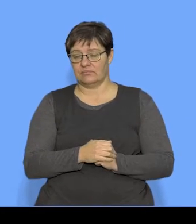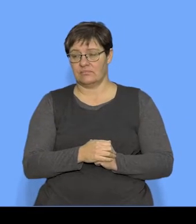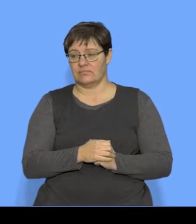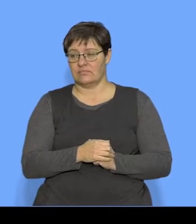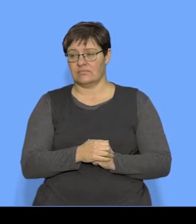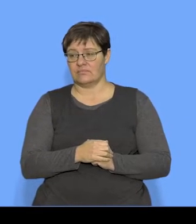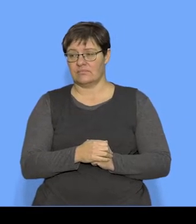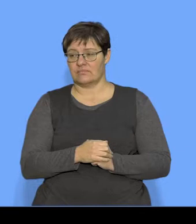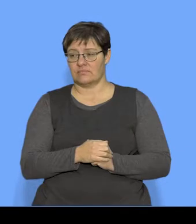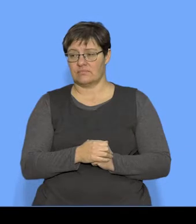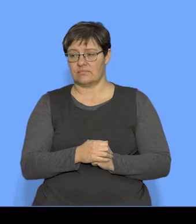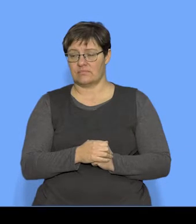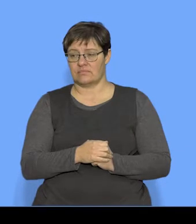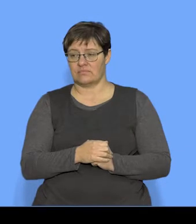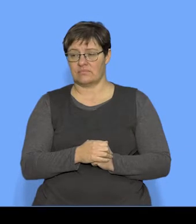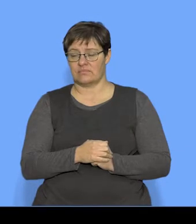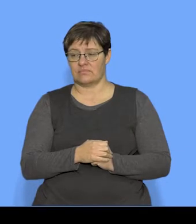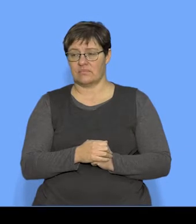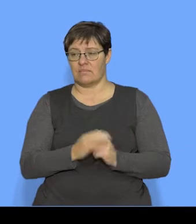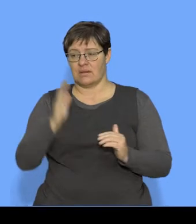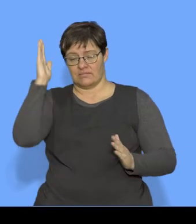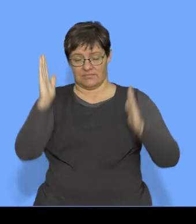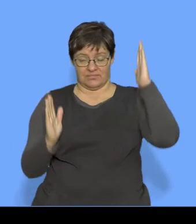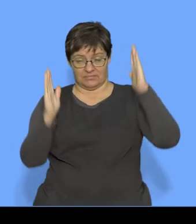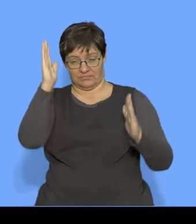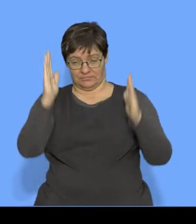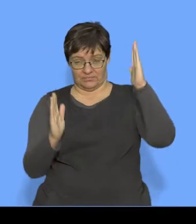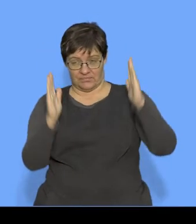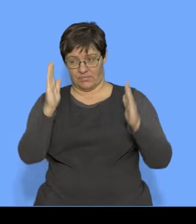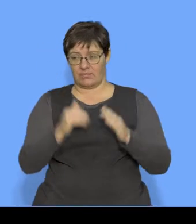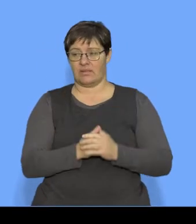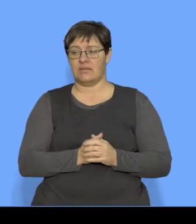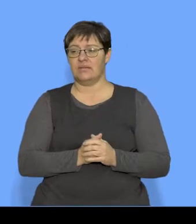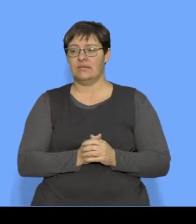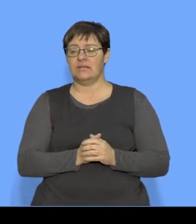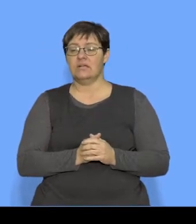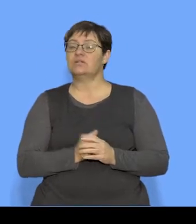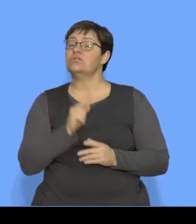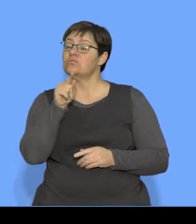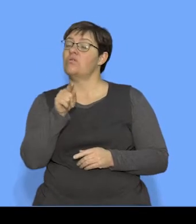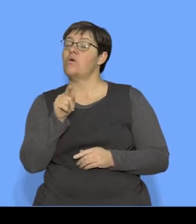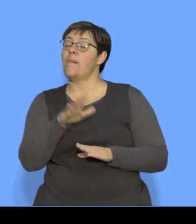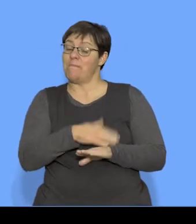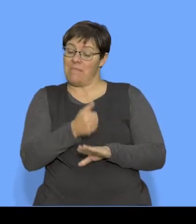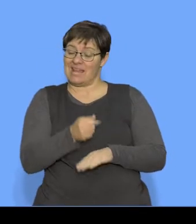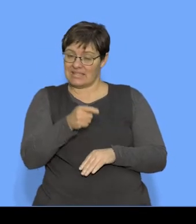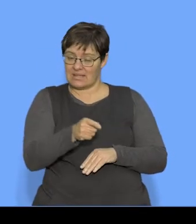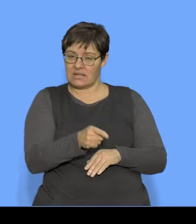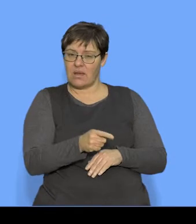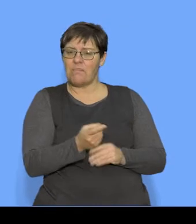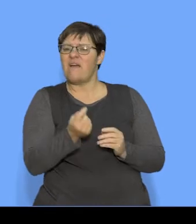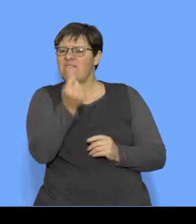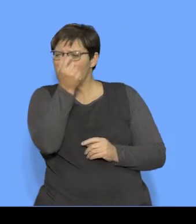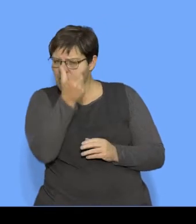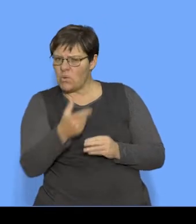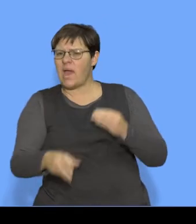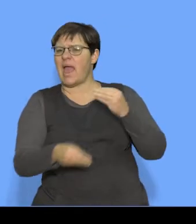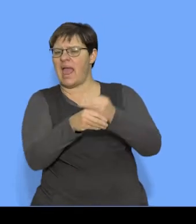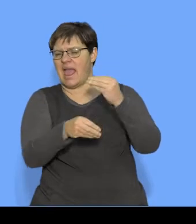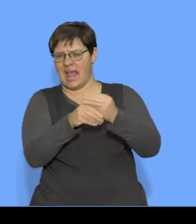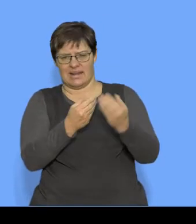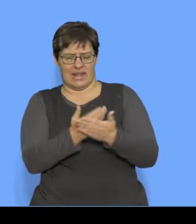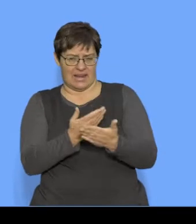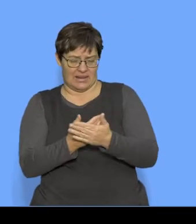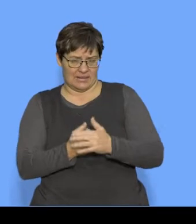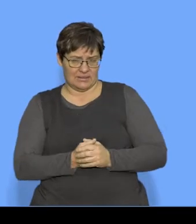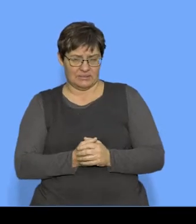this line there and that line there, right? Now, based on that, I can now add a few things, right? Remember